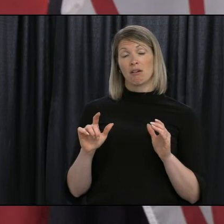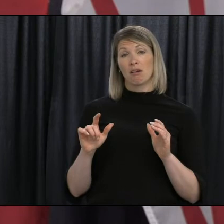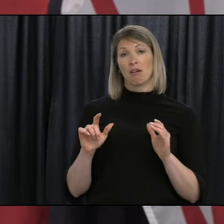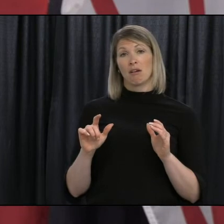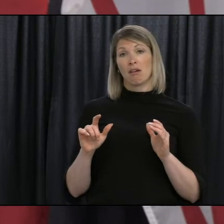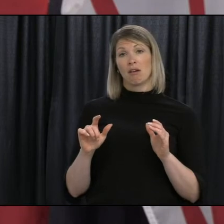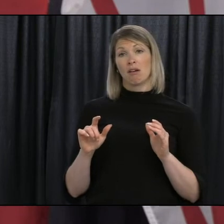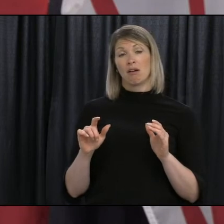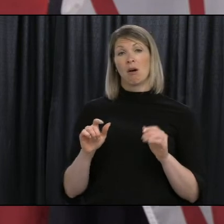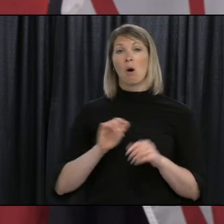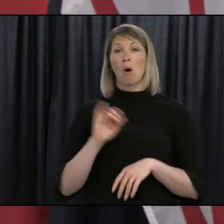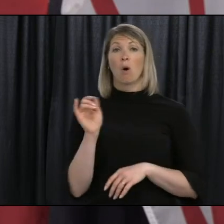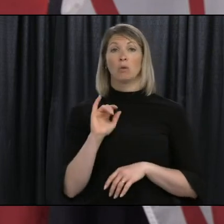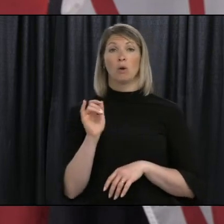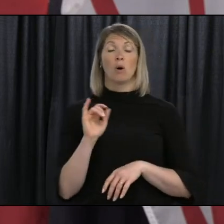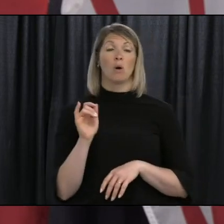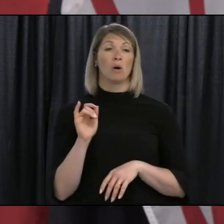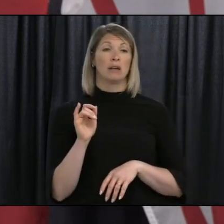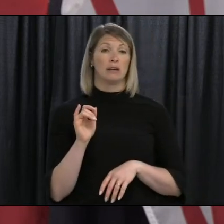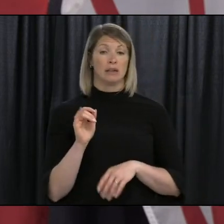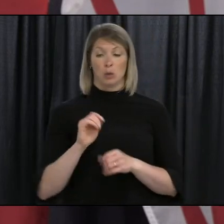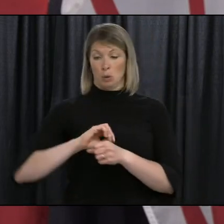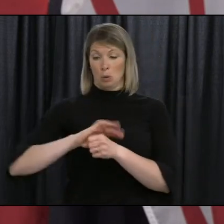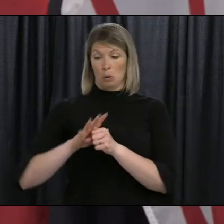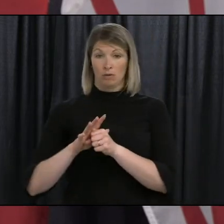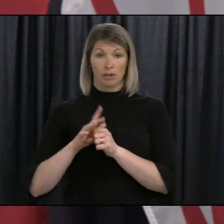expenses in the province related to dealing with COVID